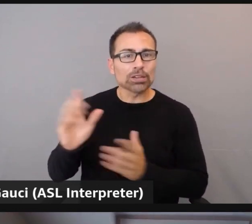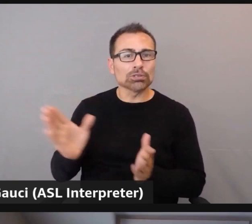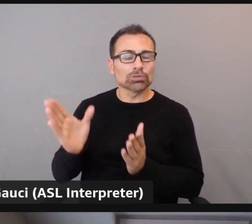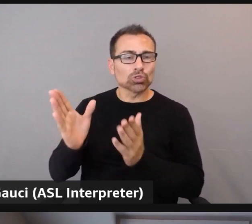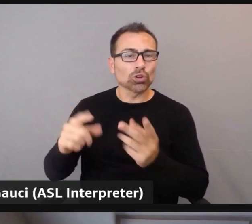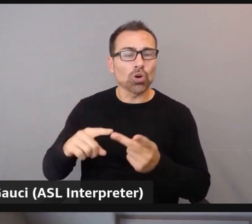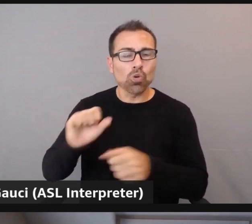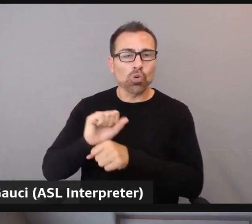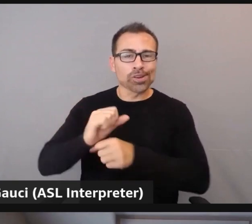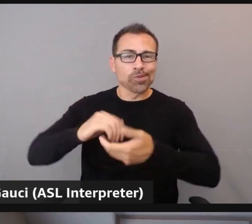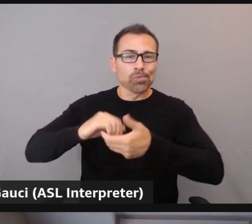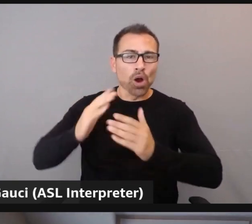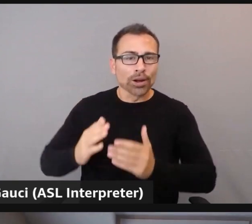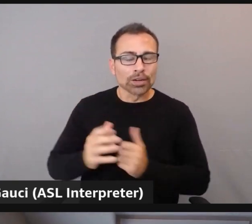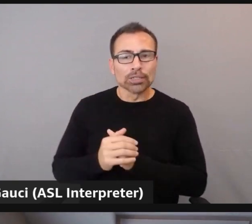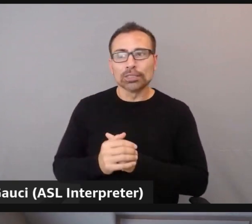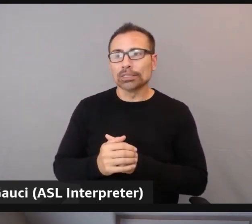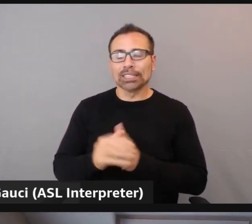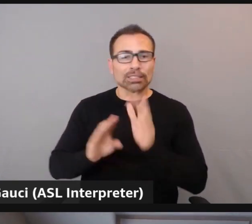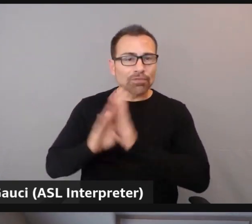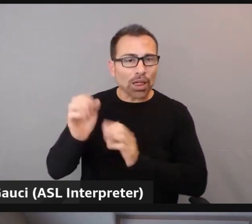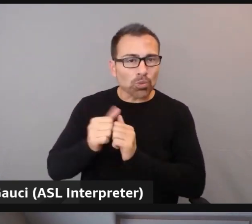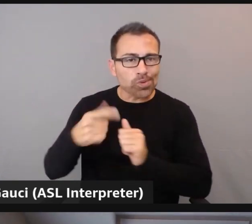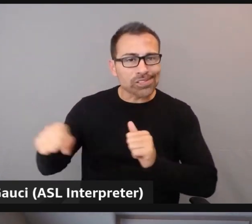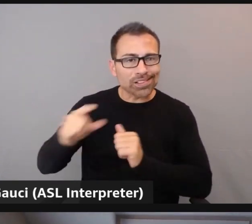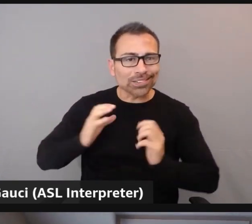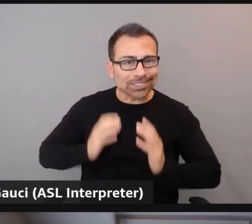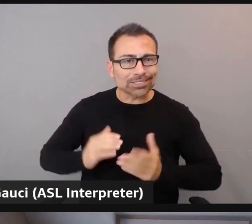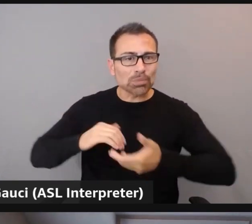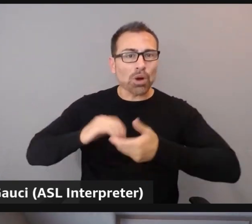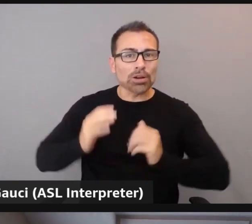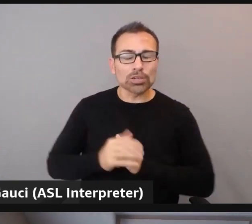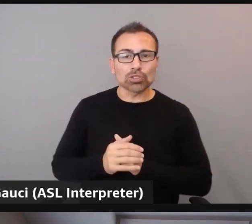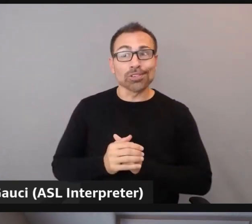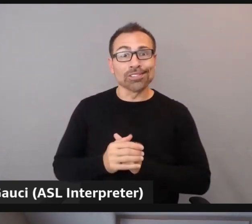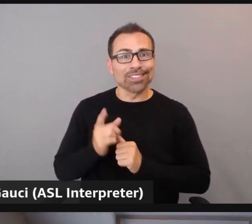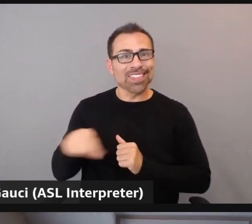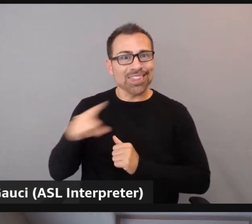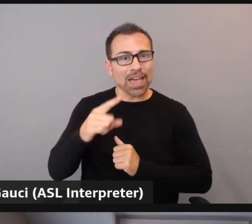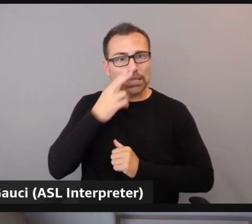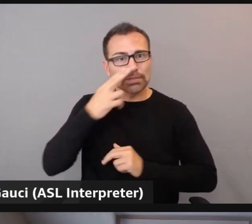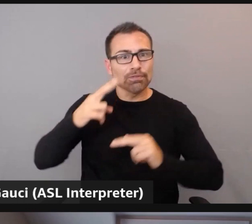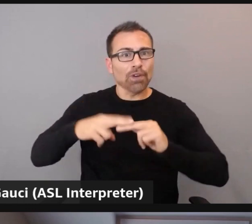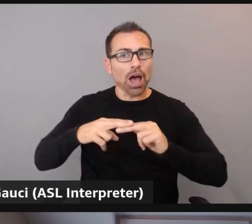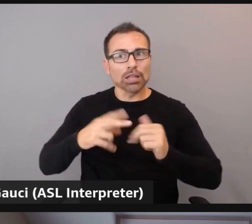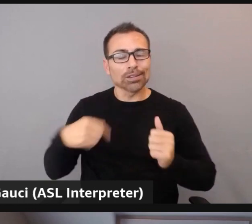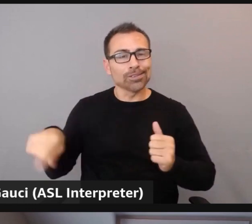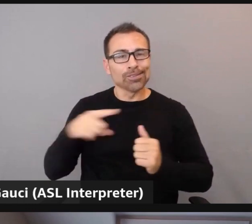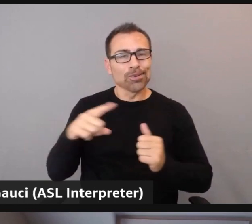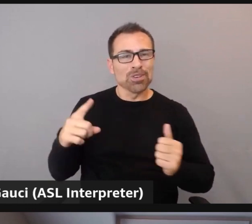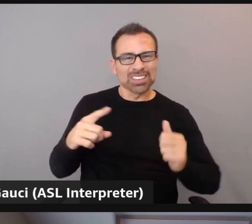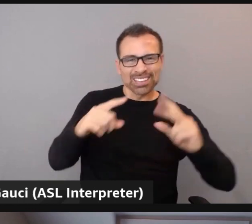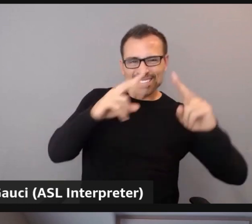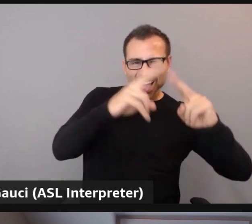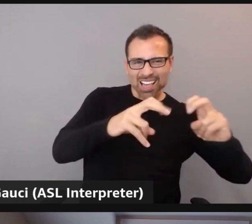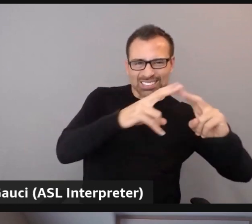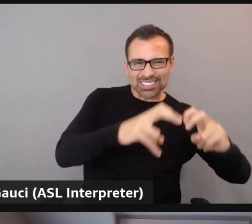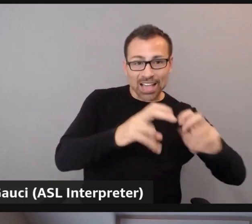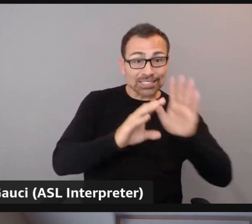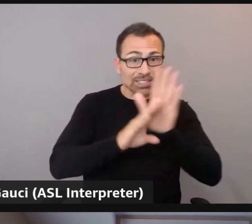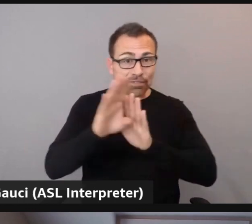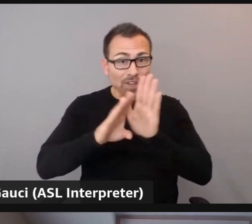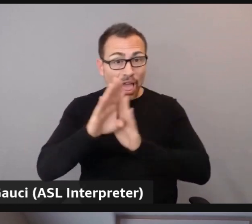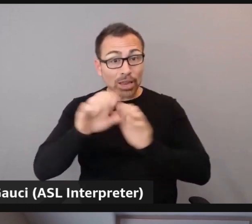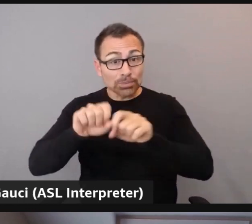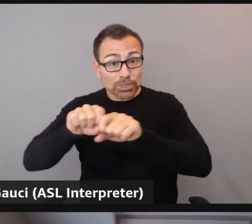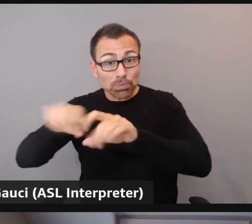customer partners as well, that's the biggest, the most amount of fun that we get to have. We get to assess, develop, deploy, and expand on